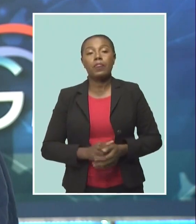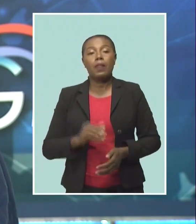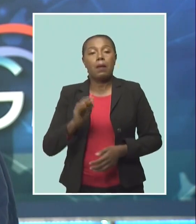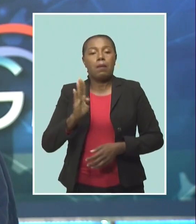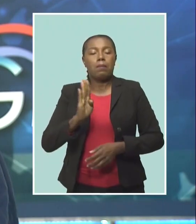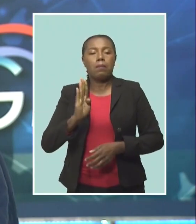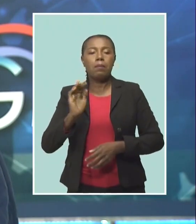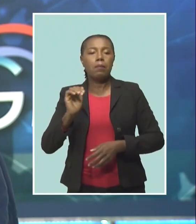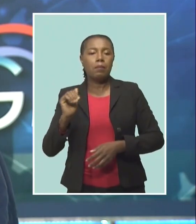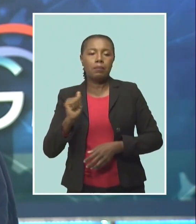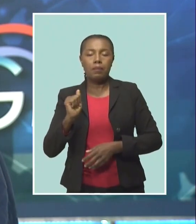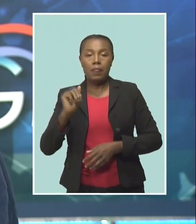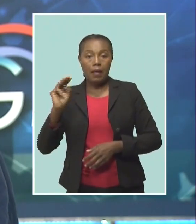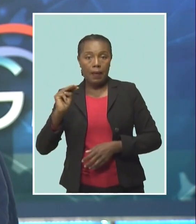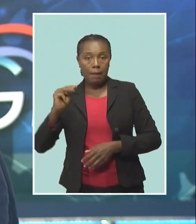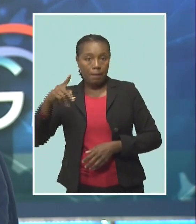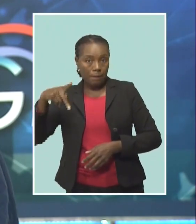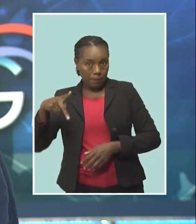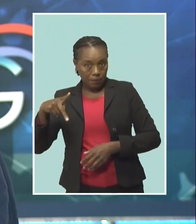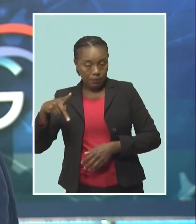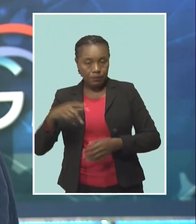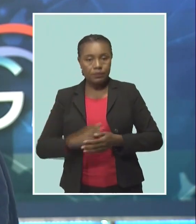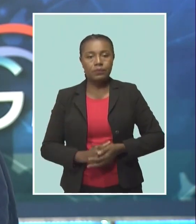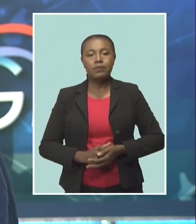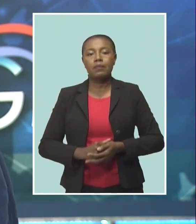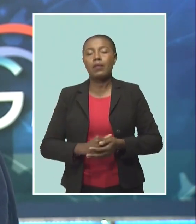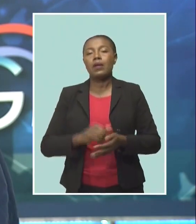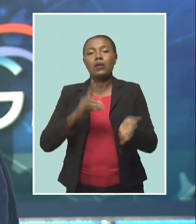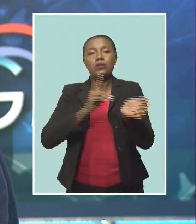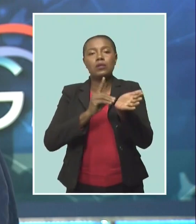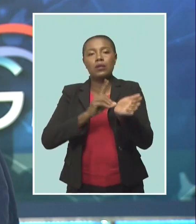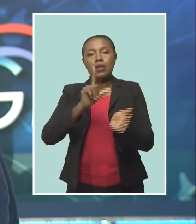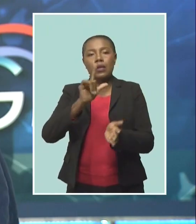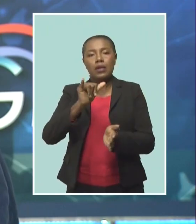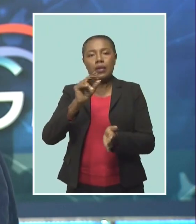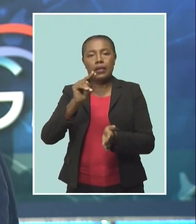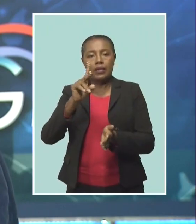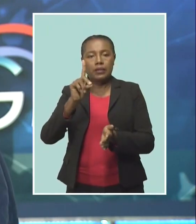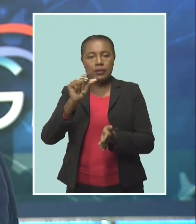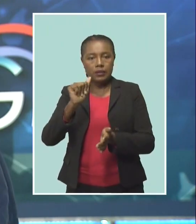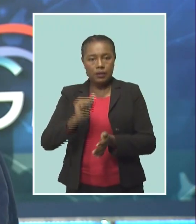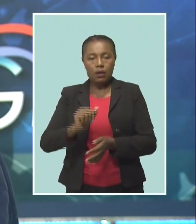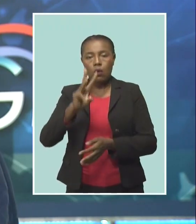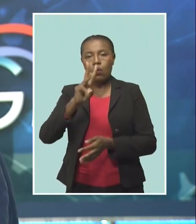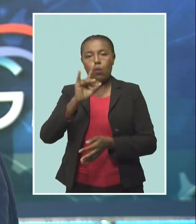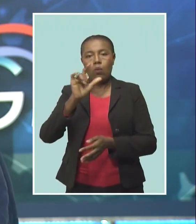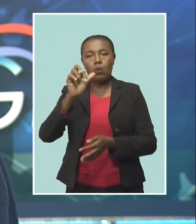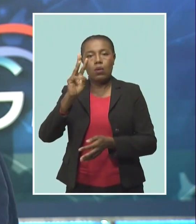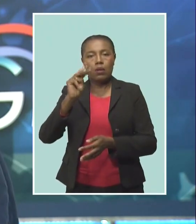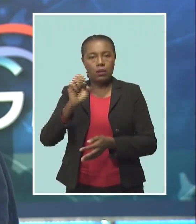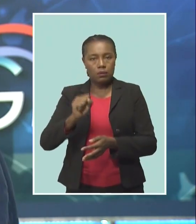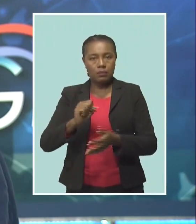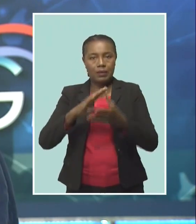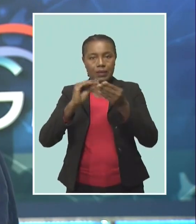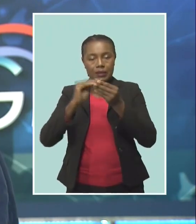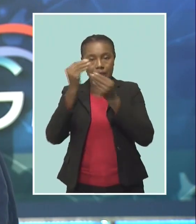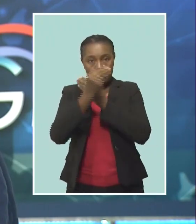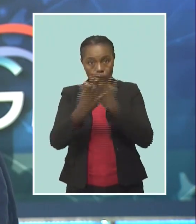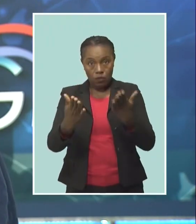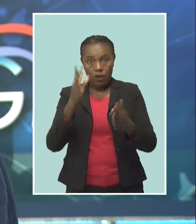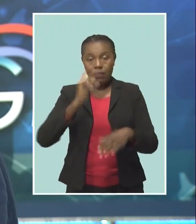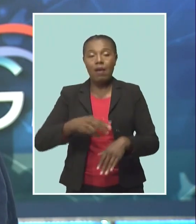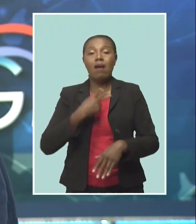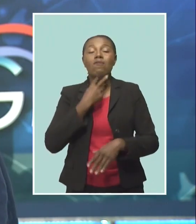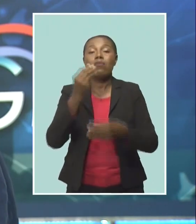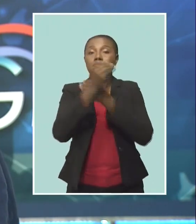of Medical Practitioners, BAMP, Dr. Linda Williams, tells CBC News the voice note circulating warning